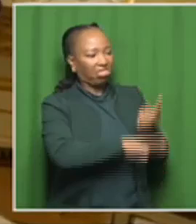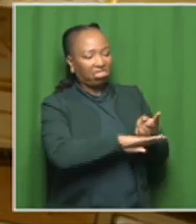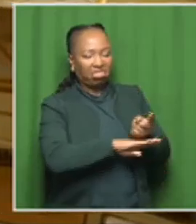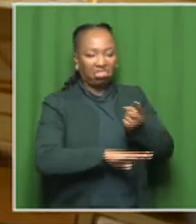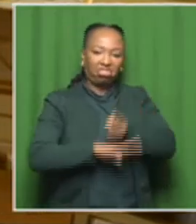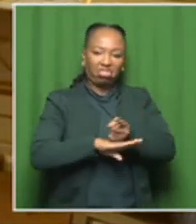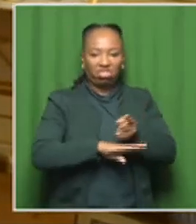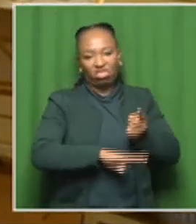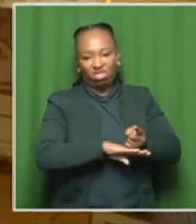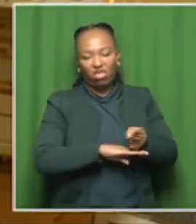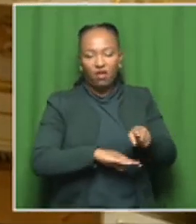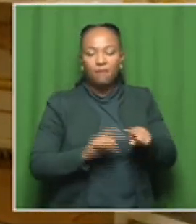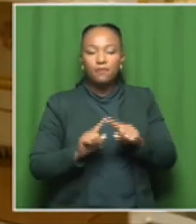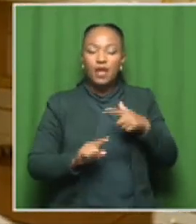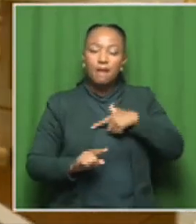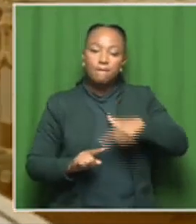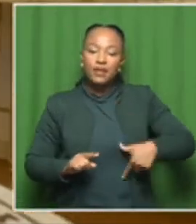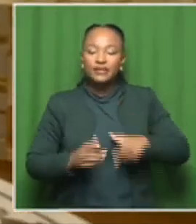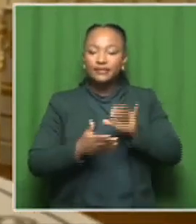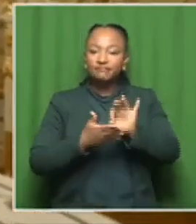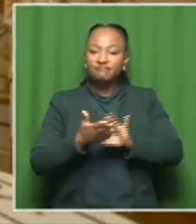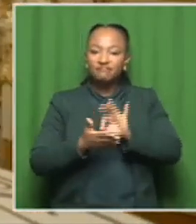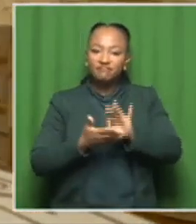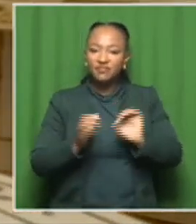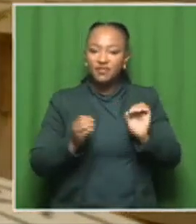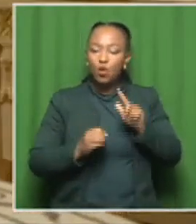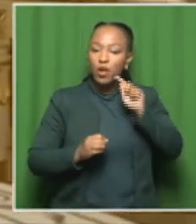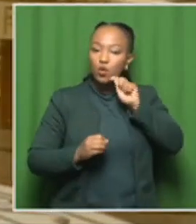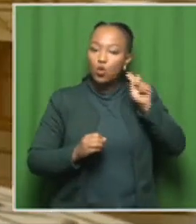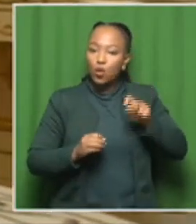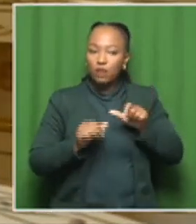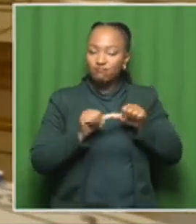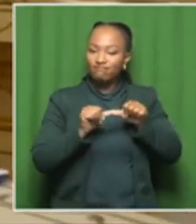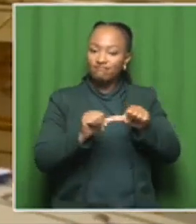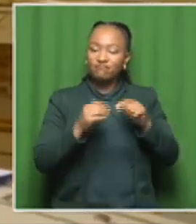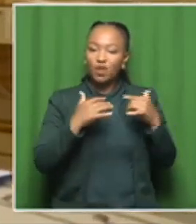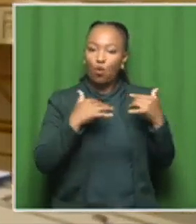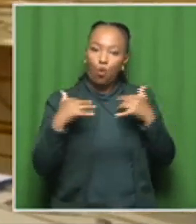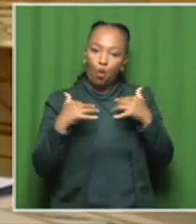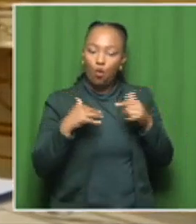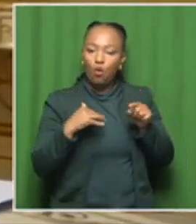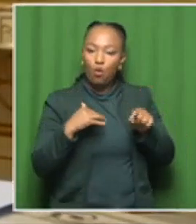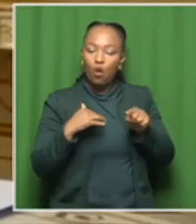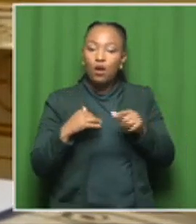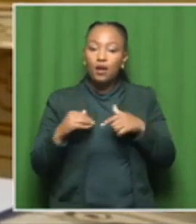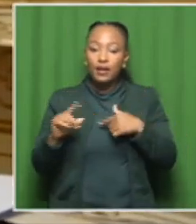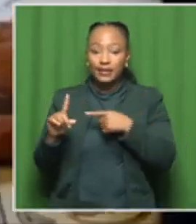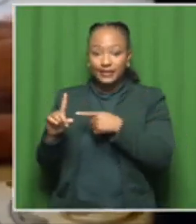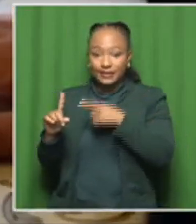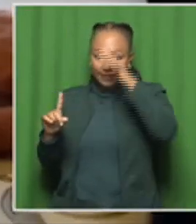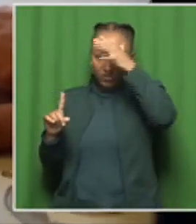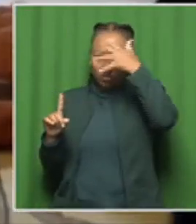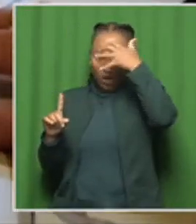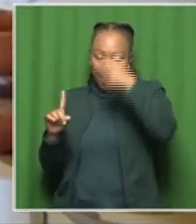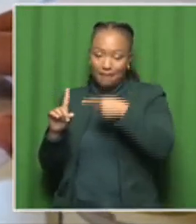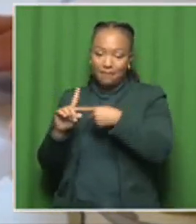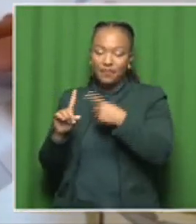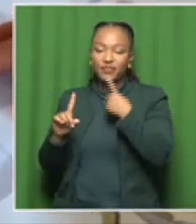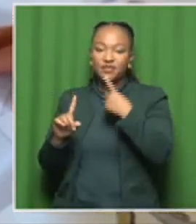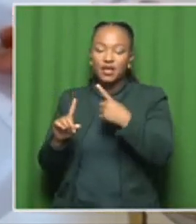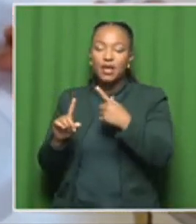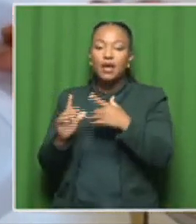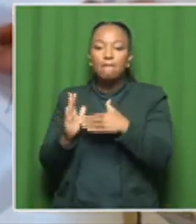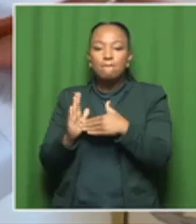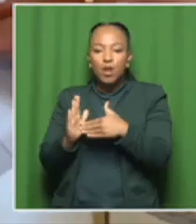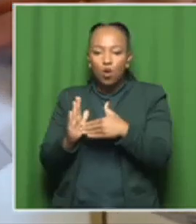fresh presidential elections while Ukraine remains at war. President Trump also suggested millions of US dollars given